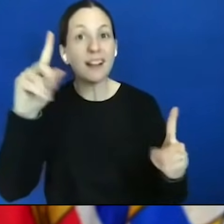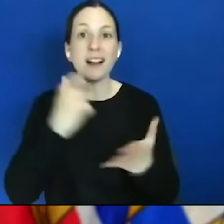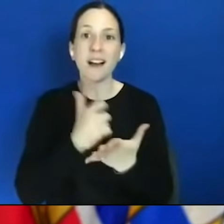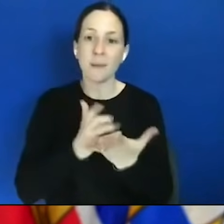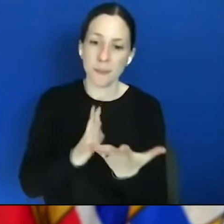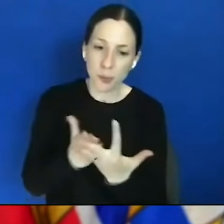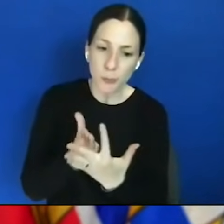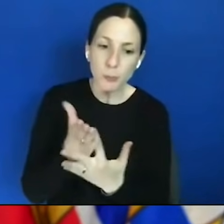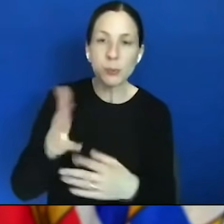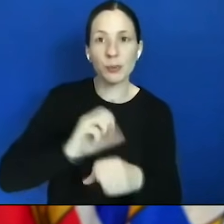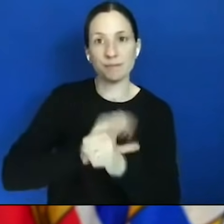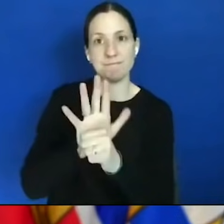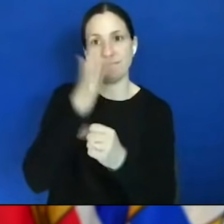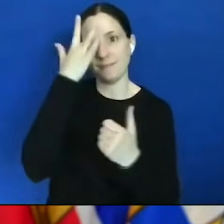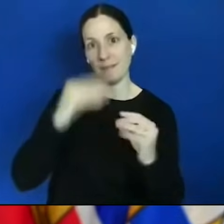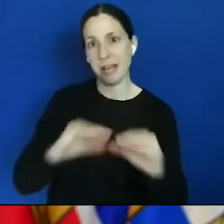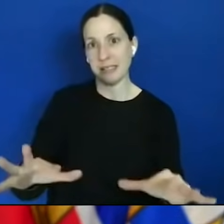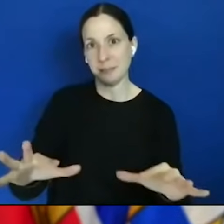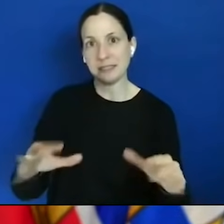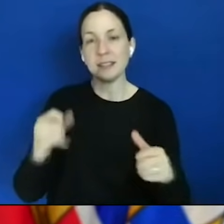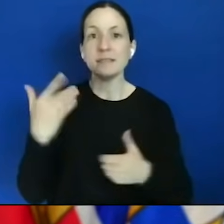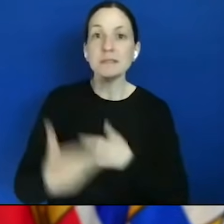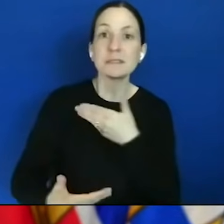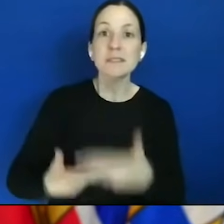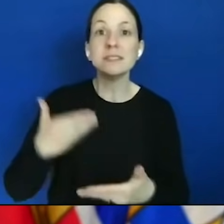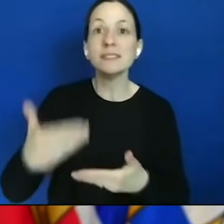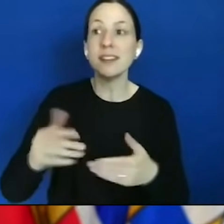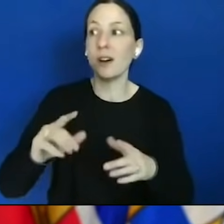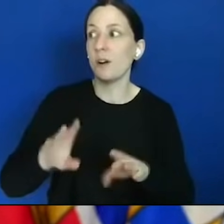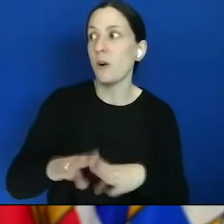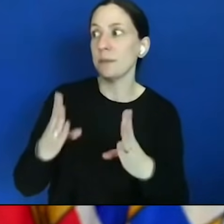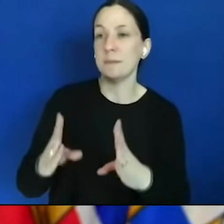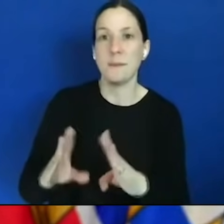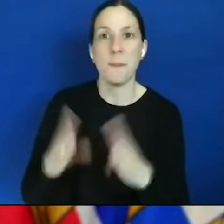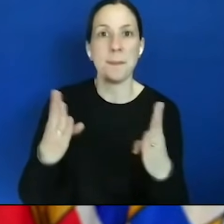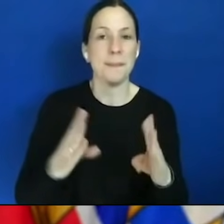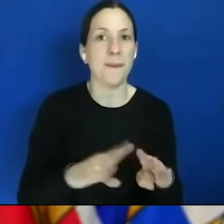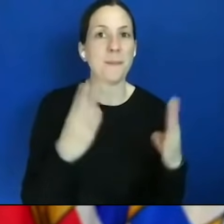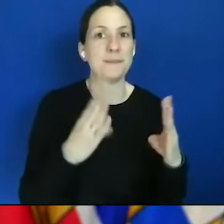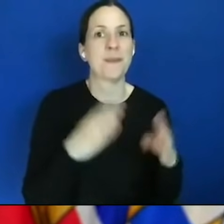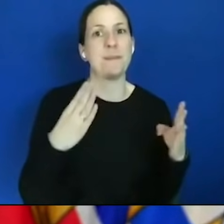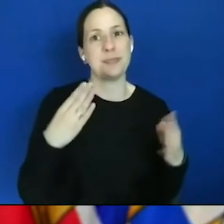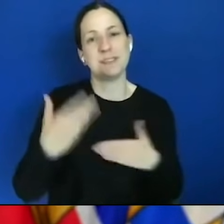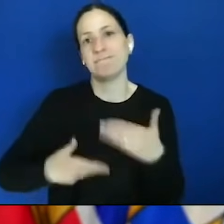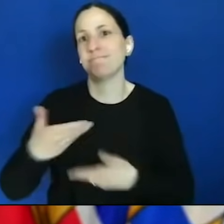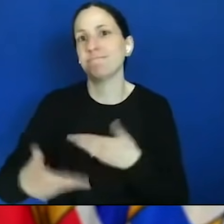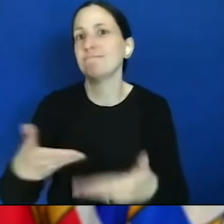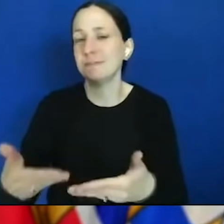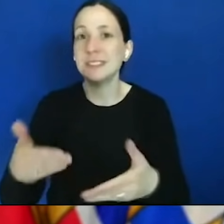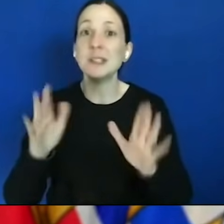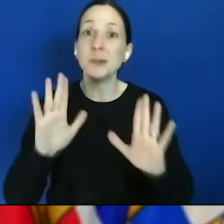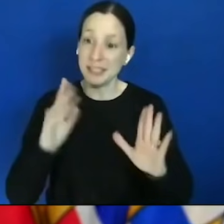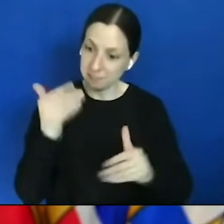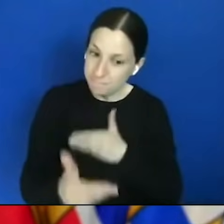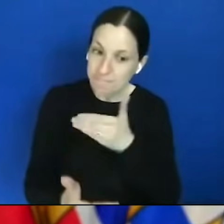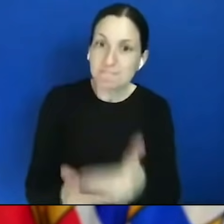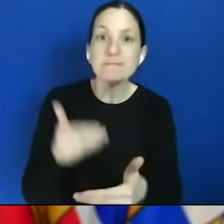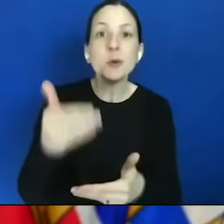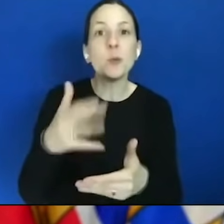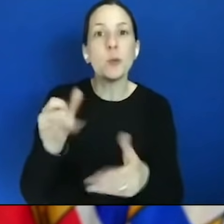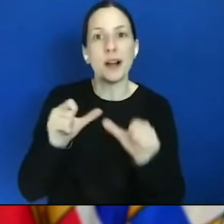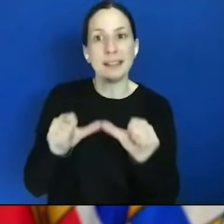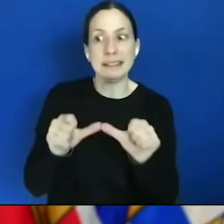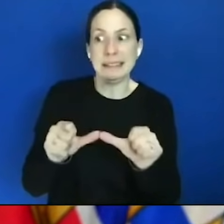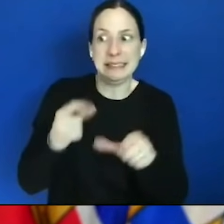through this pandemic and moving on to the next stages of restart here in BC. We're making great strides, and we want to keep